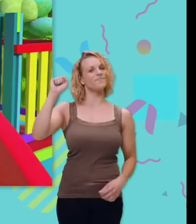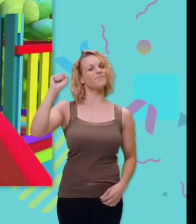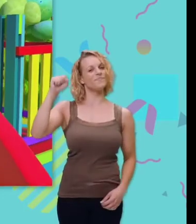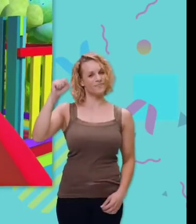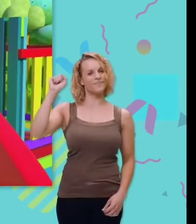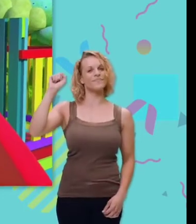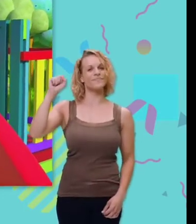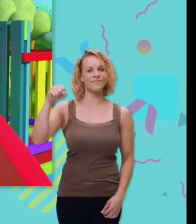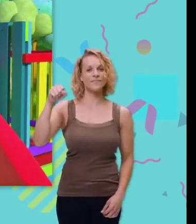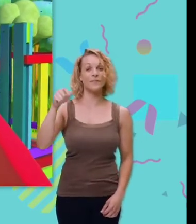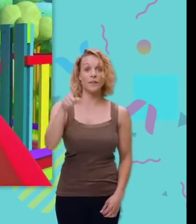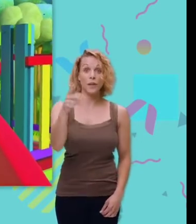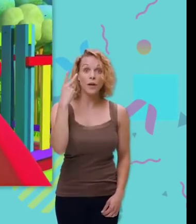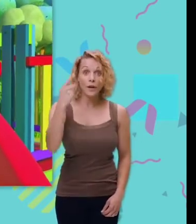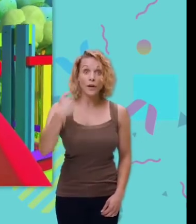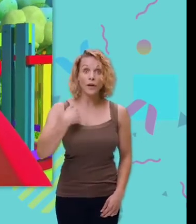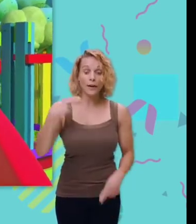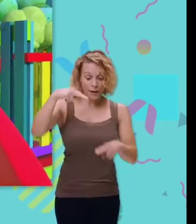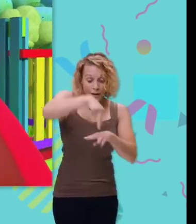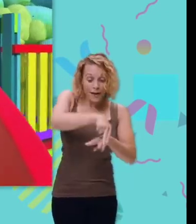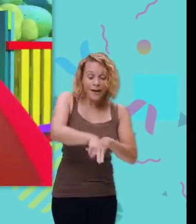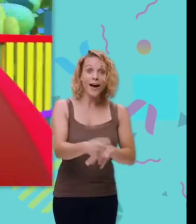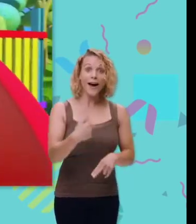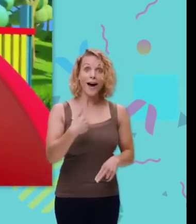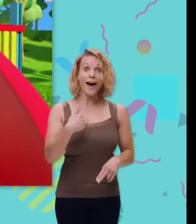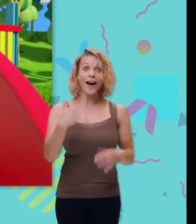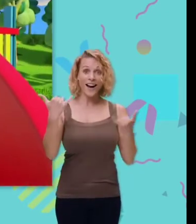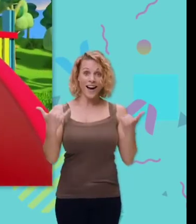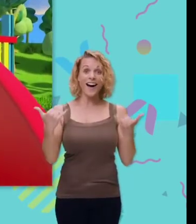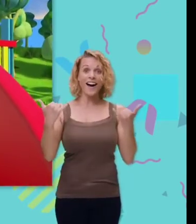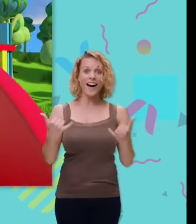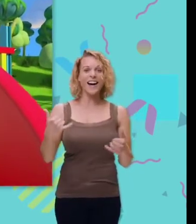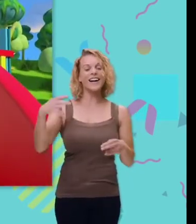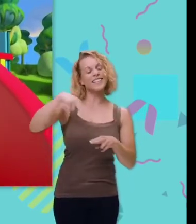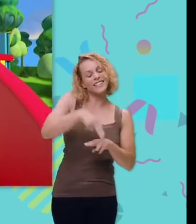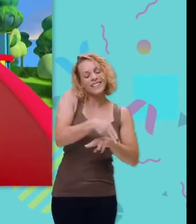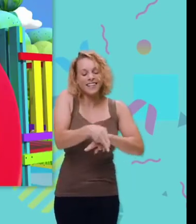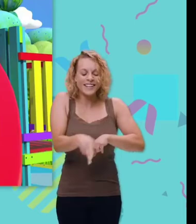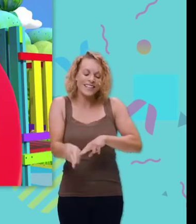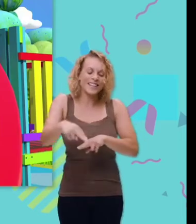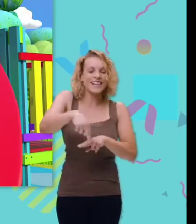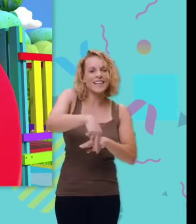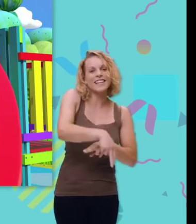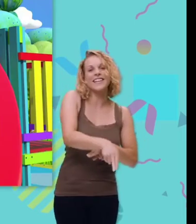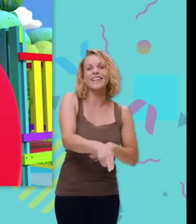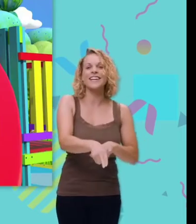see. Yes, you see I'm sliding now.